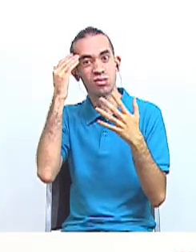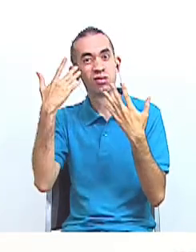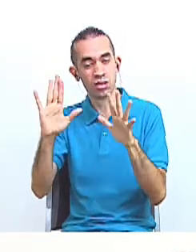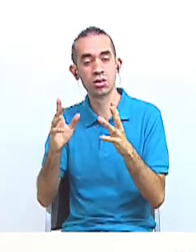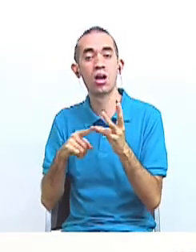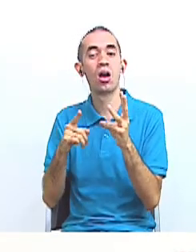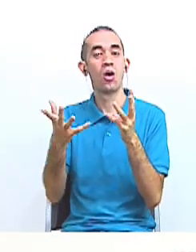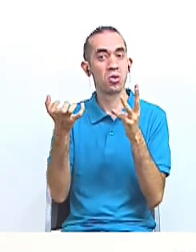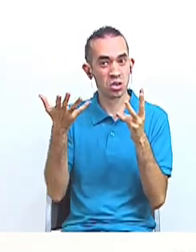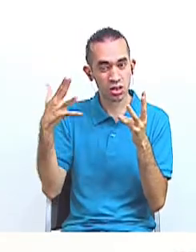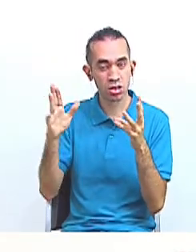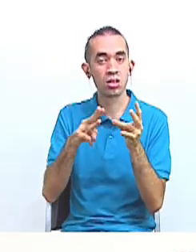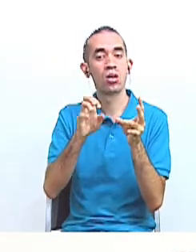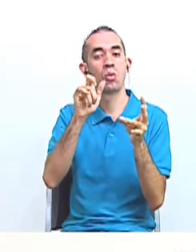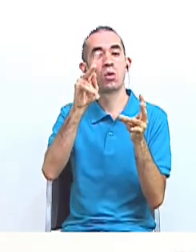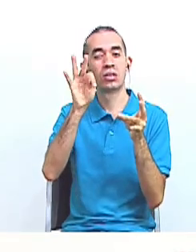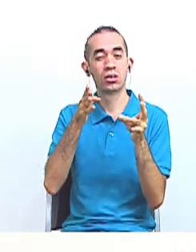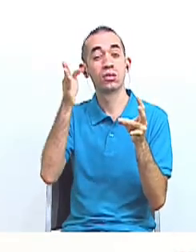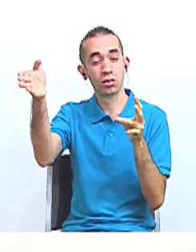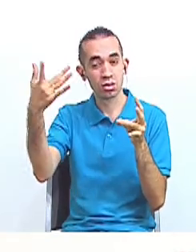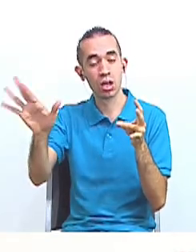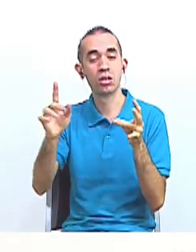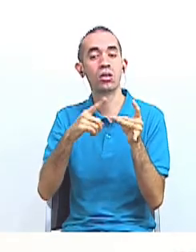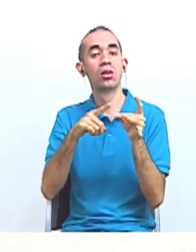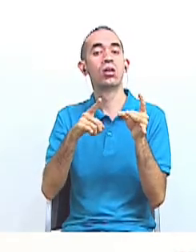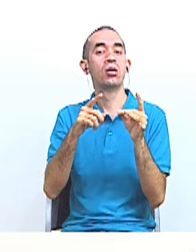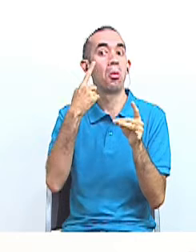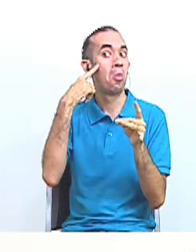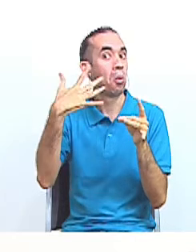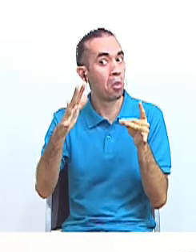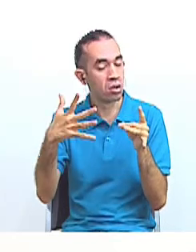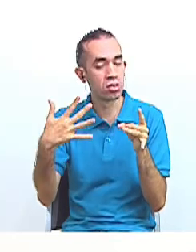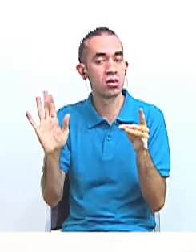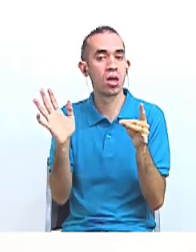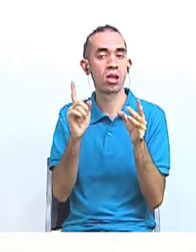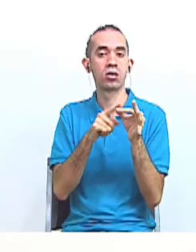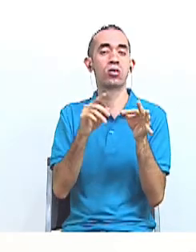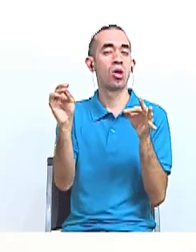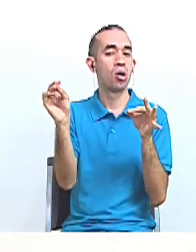went, appeared, moved,